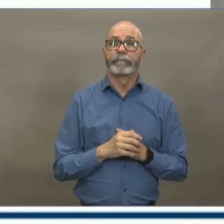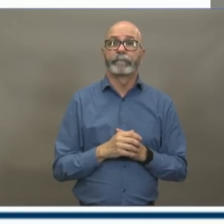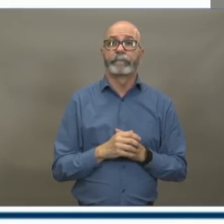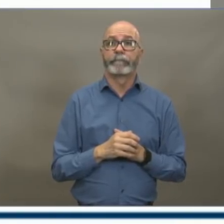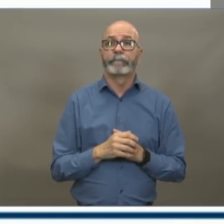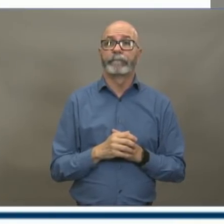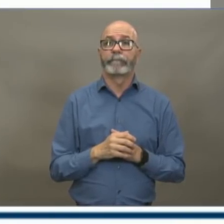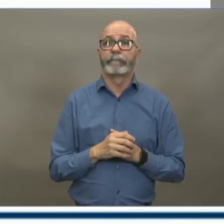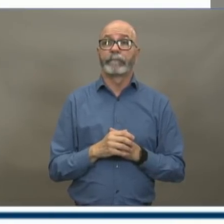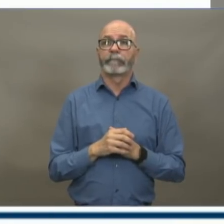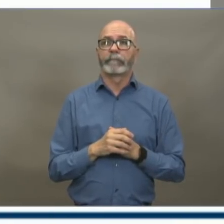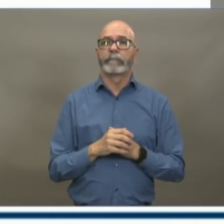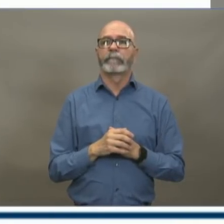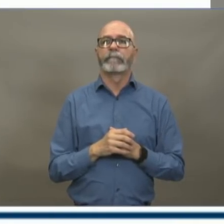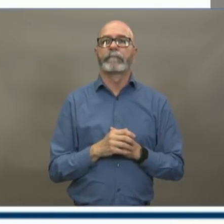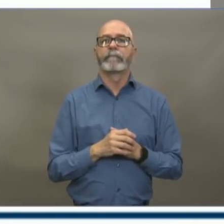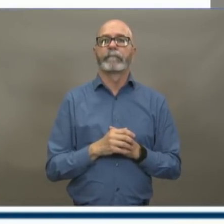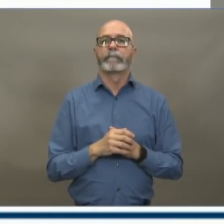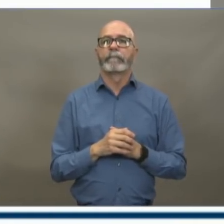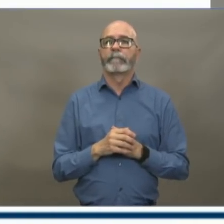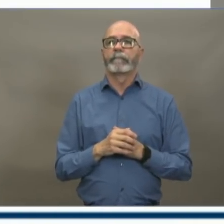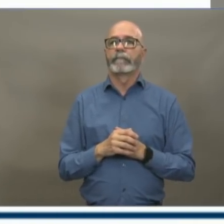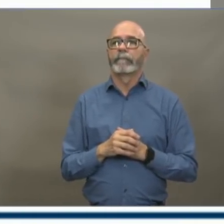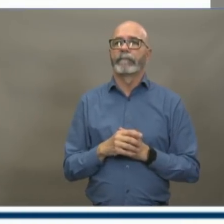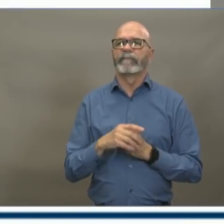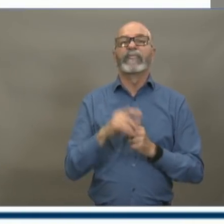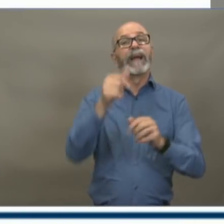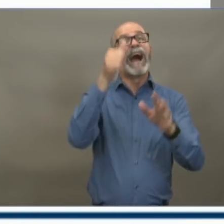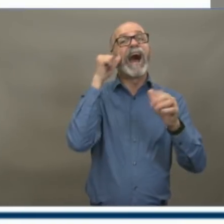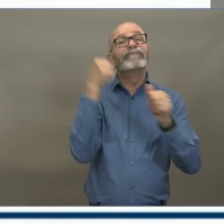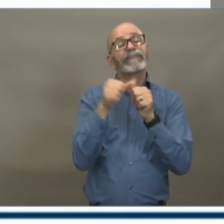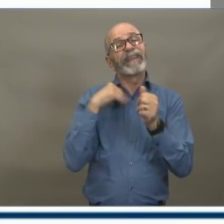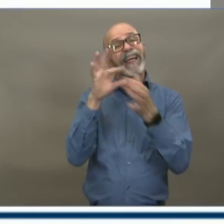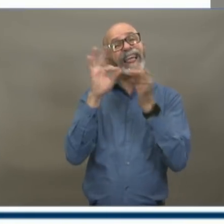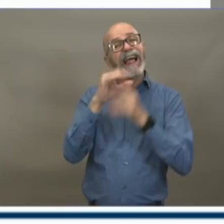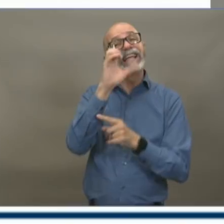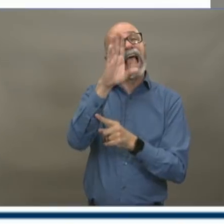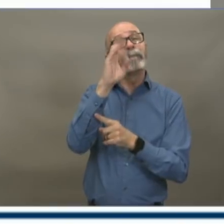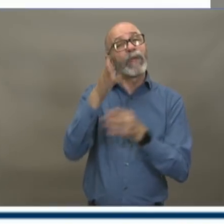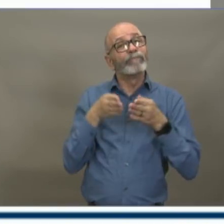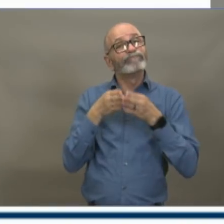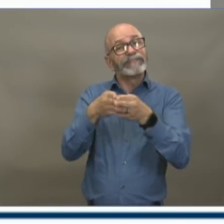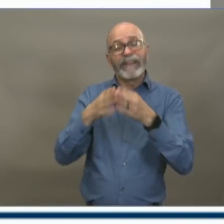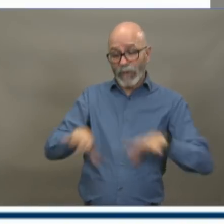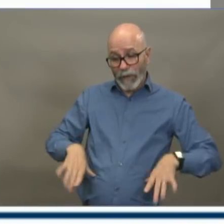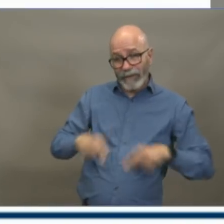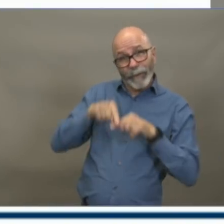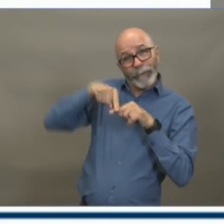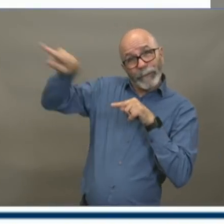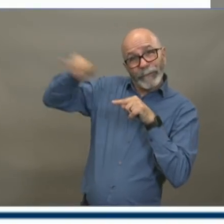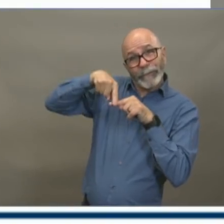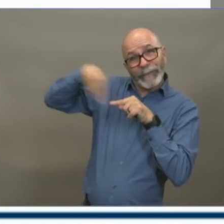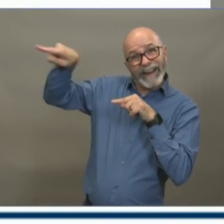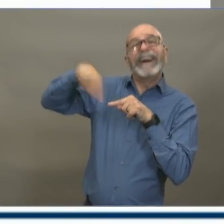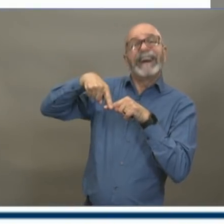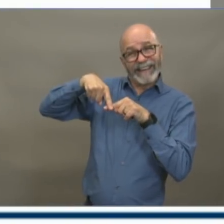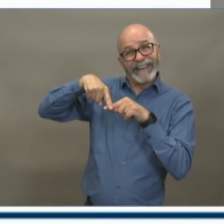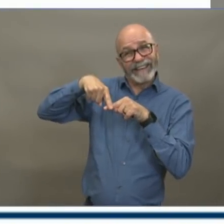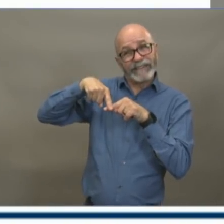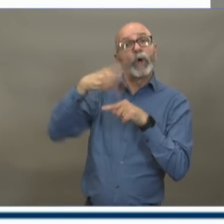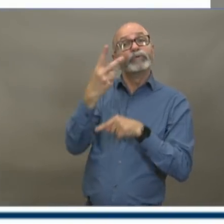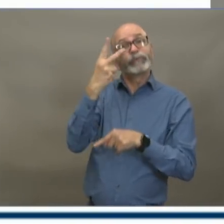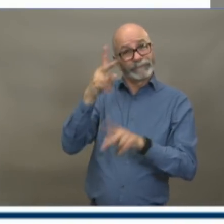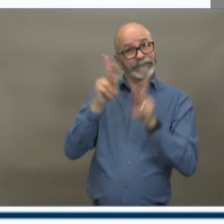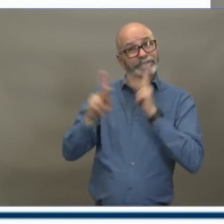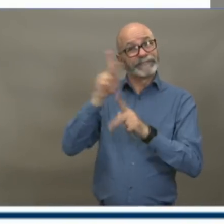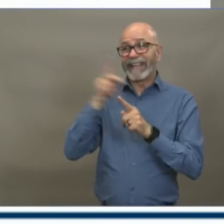Marine Atlantic Ferry employees that we reported last week. The two crews that were impacted have been tested and results have